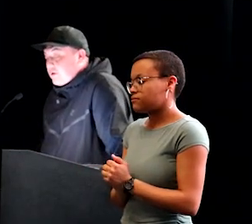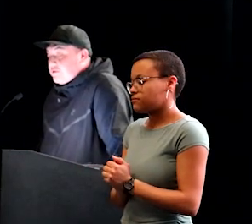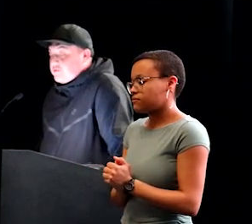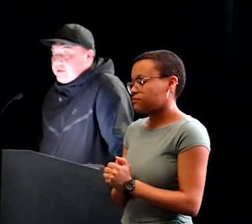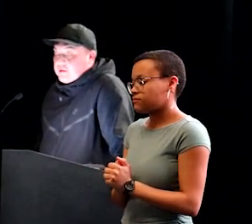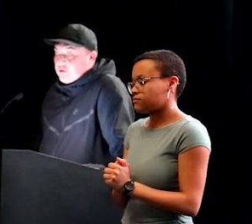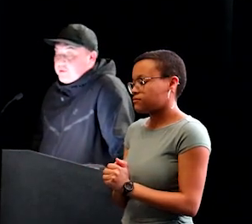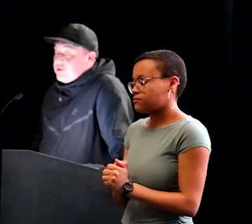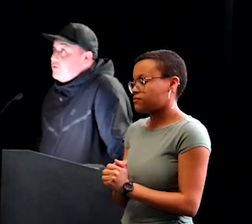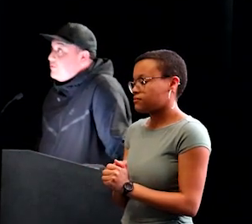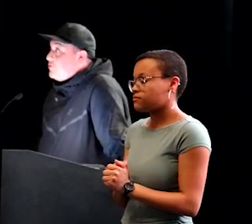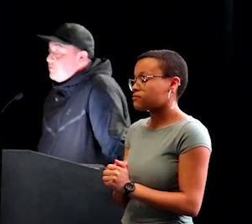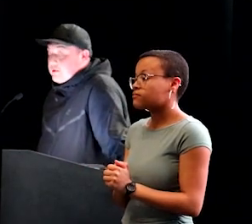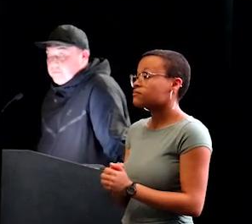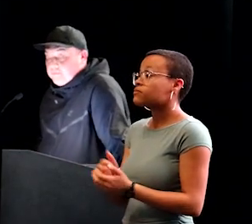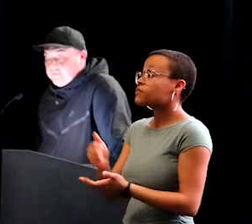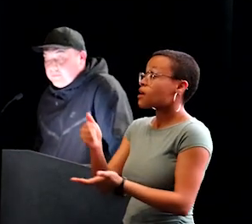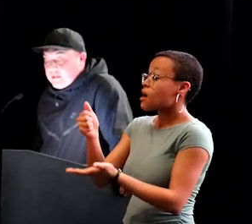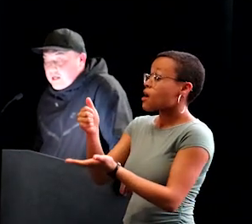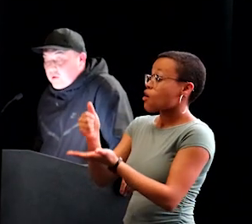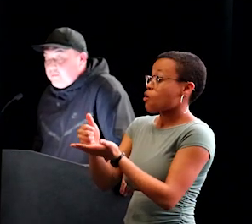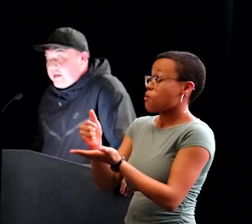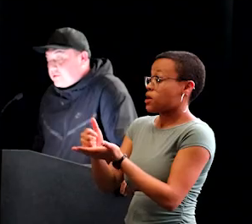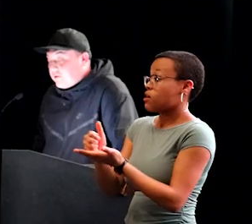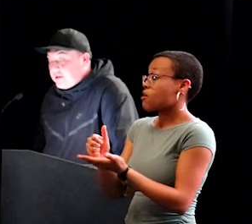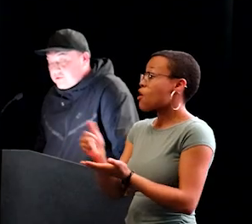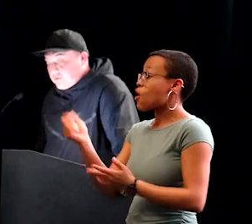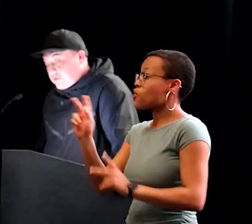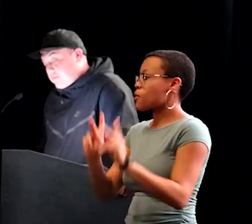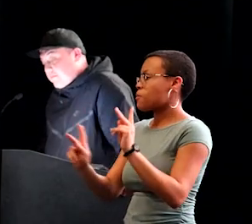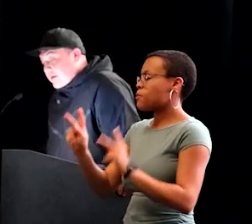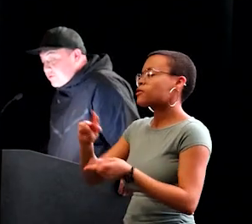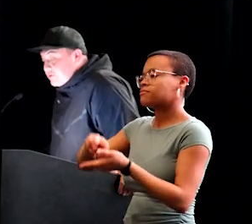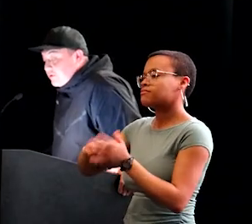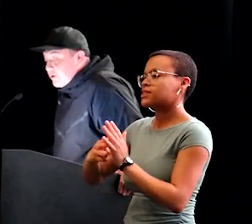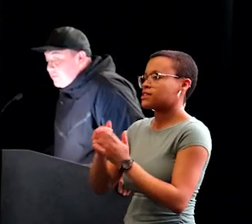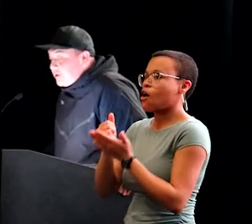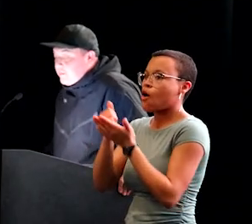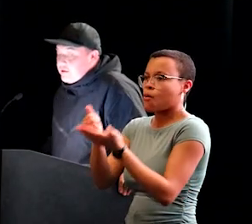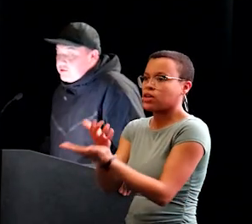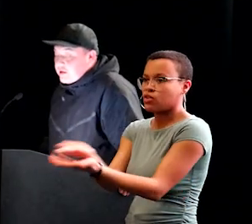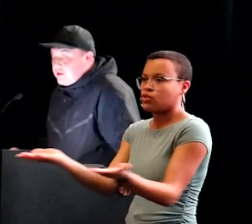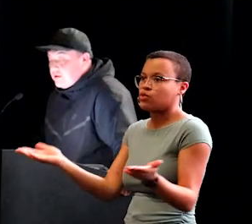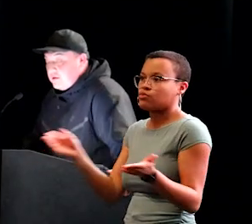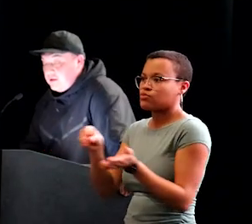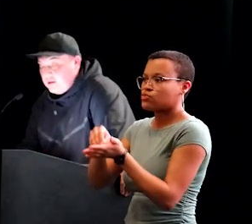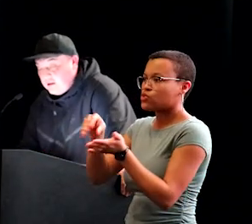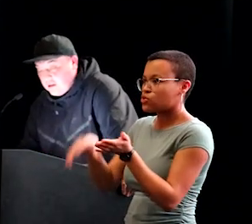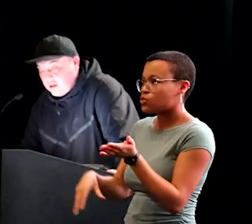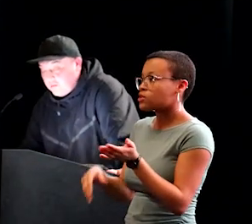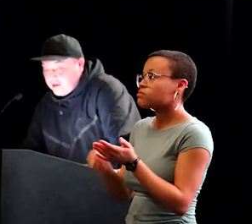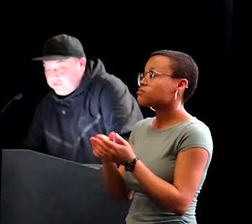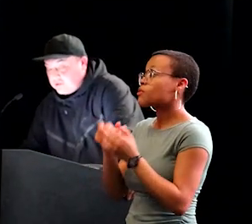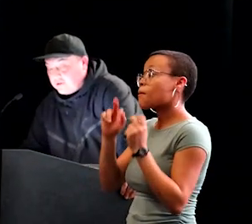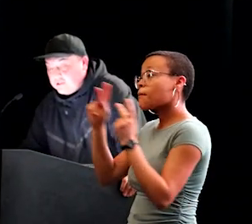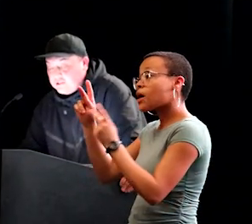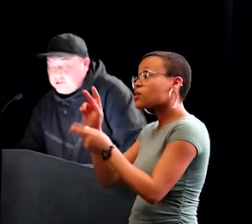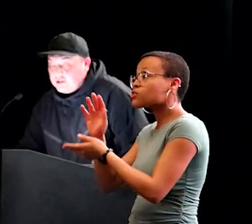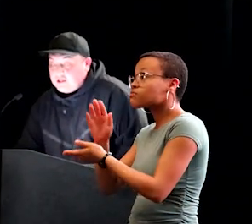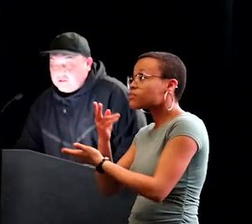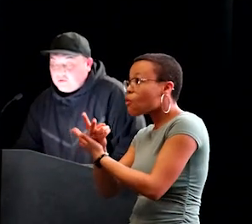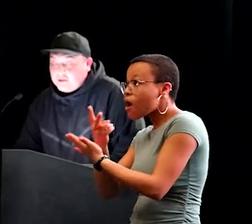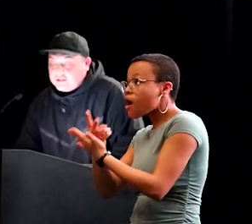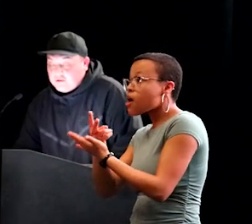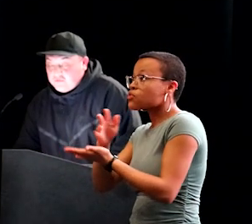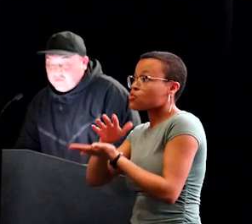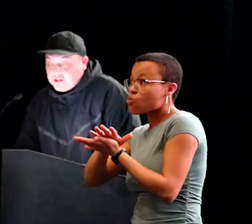Helping others meant helping you, the student. I went back to grad school or my master's degree to become an educator. When I first started teaching,